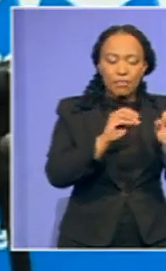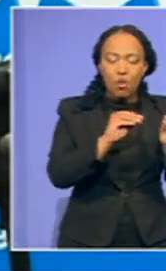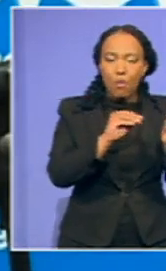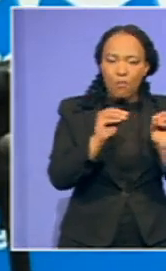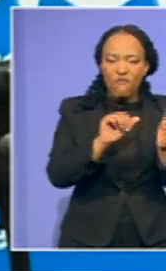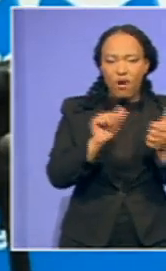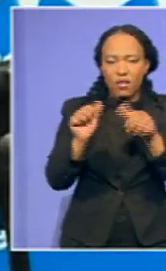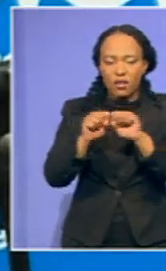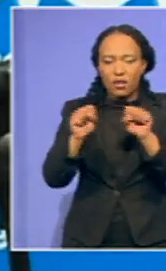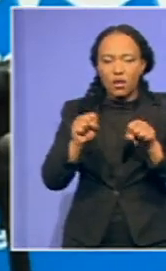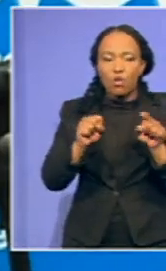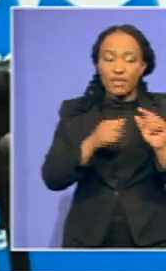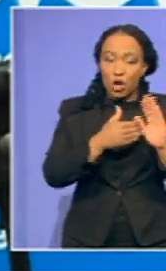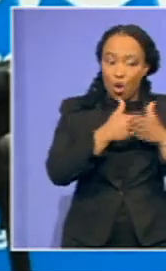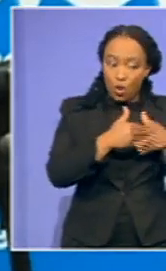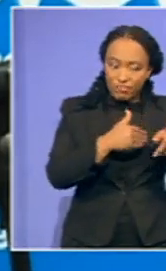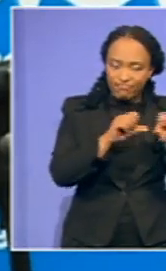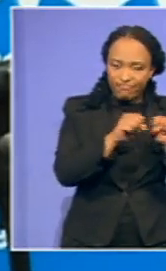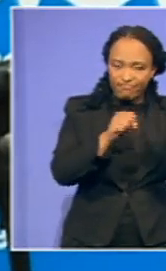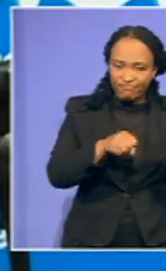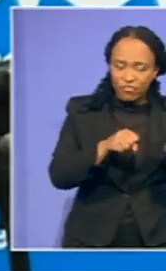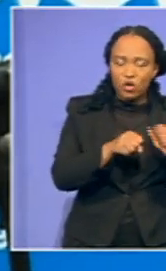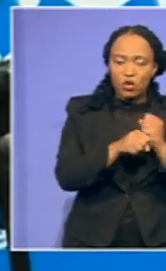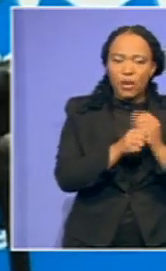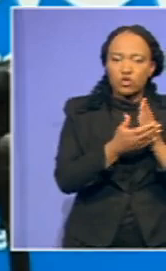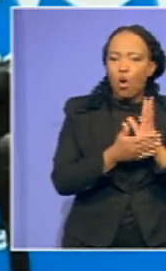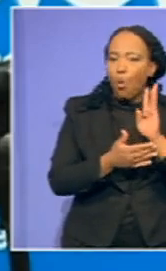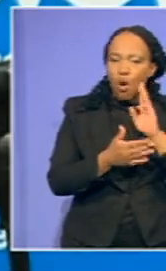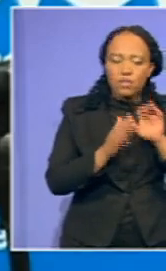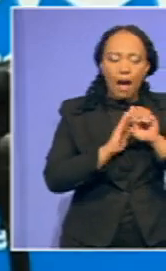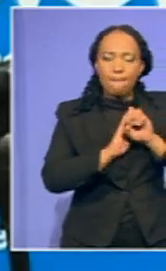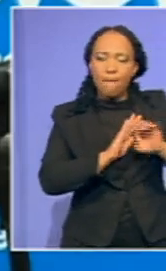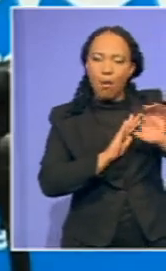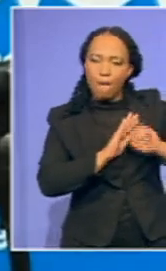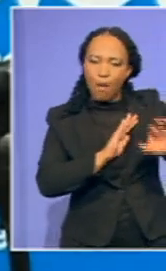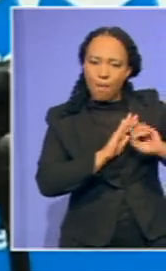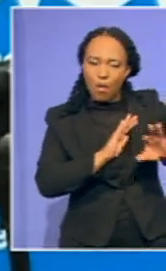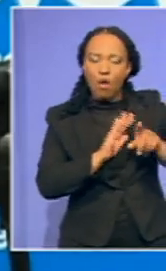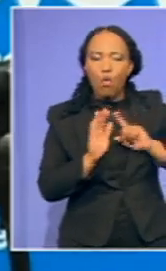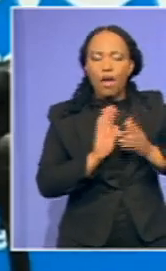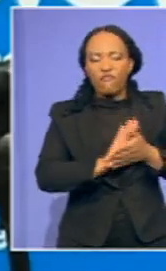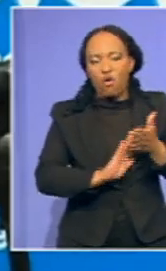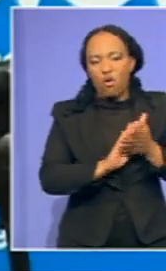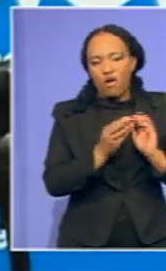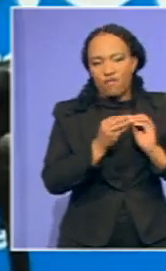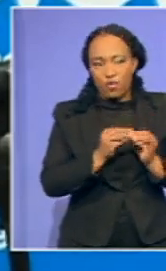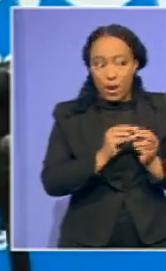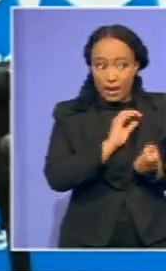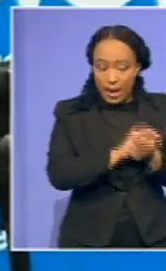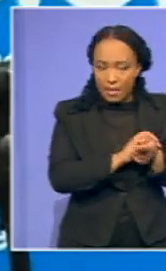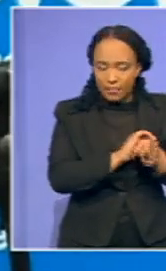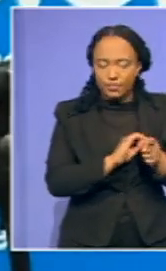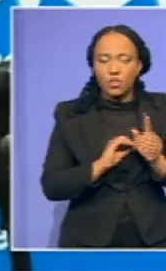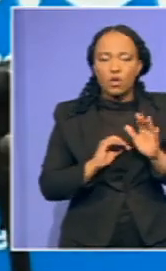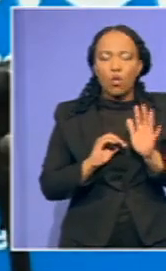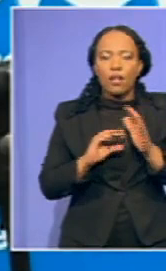close the system, ensure there's no water coming out for operational reasons. So when that happens, it will be communicated